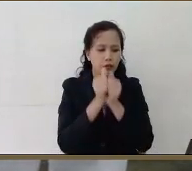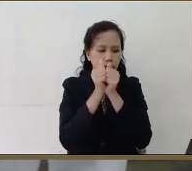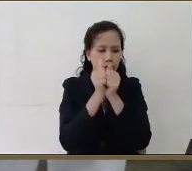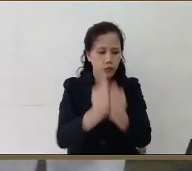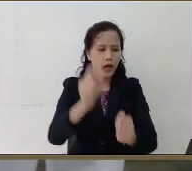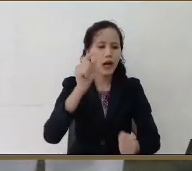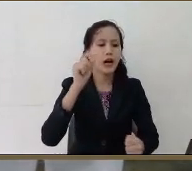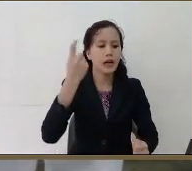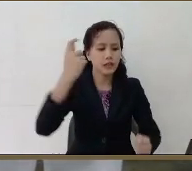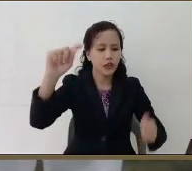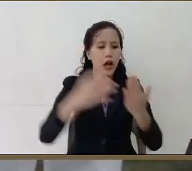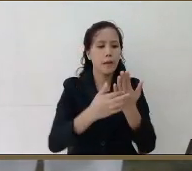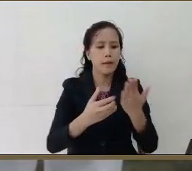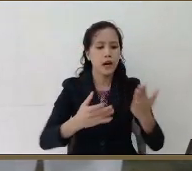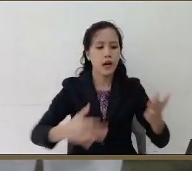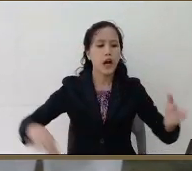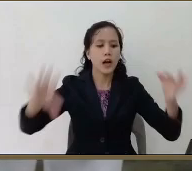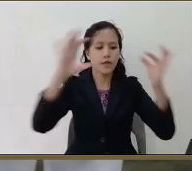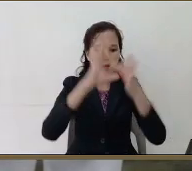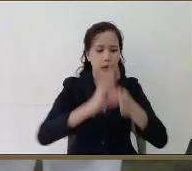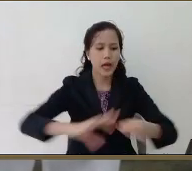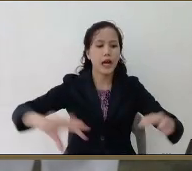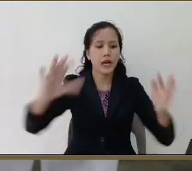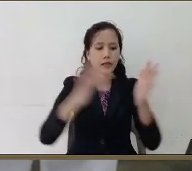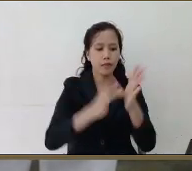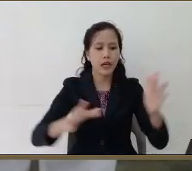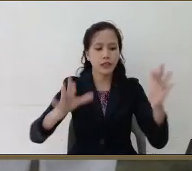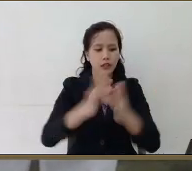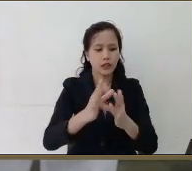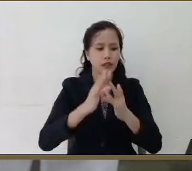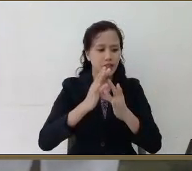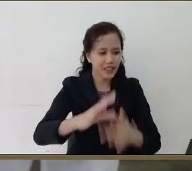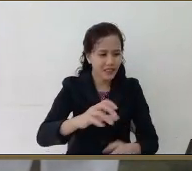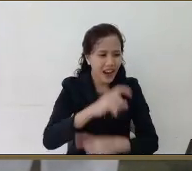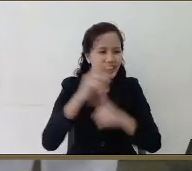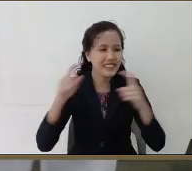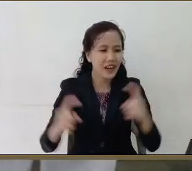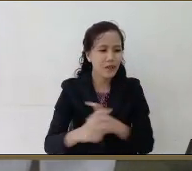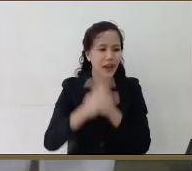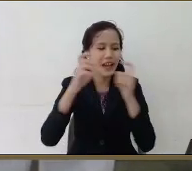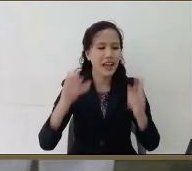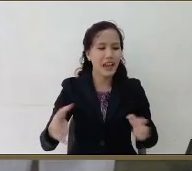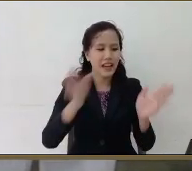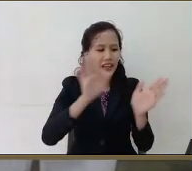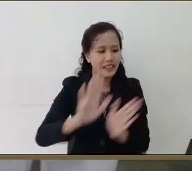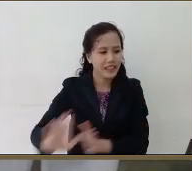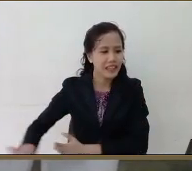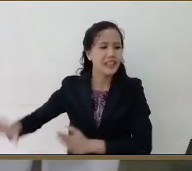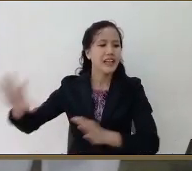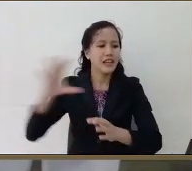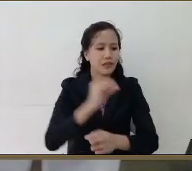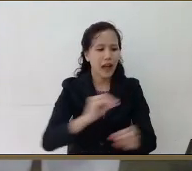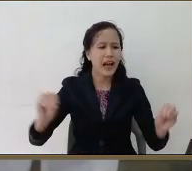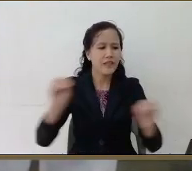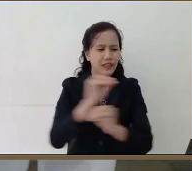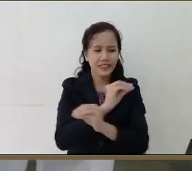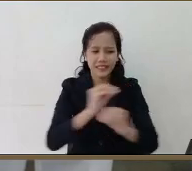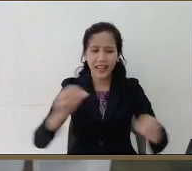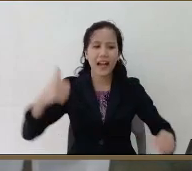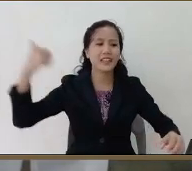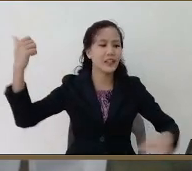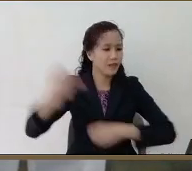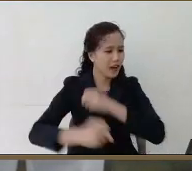And with one drop of the blood, my sins are washed away. No